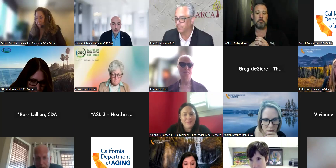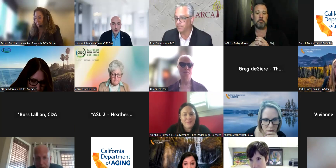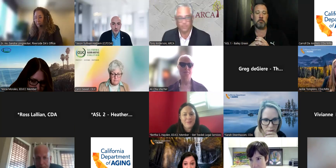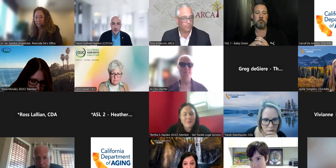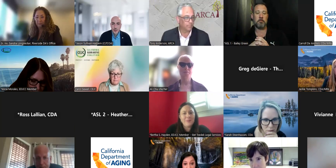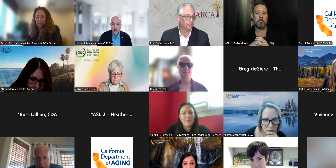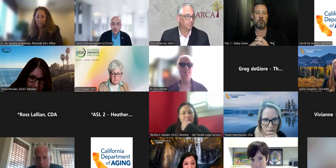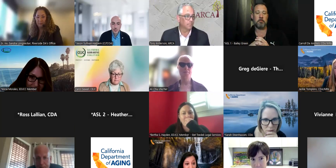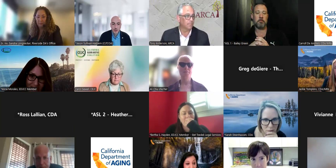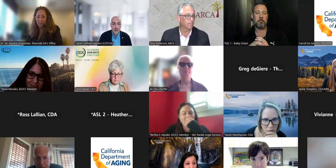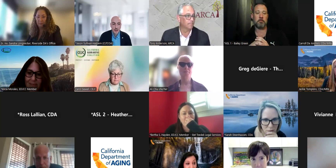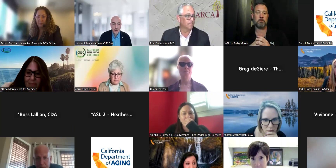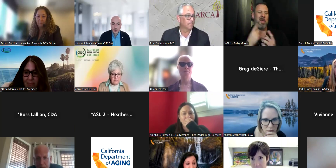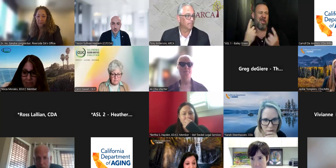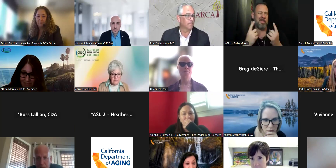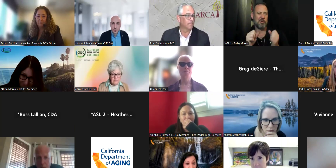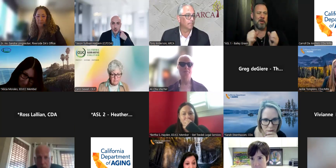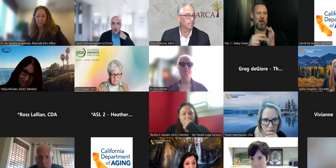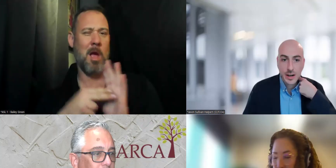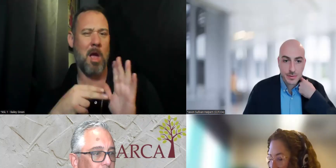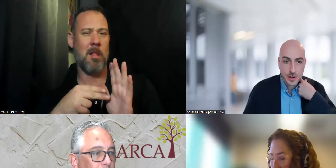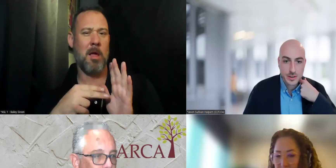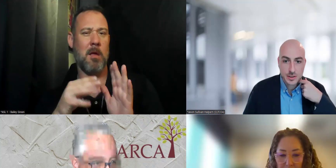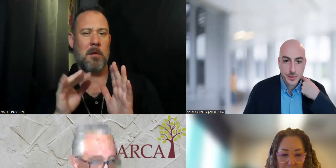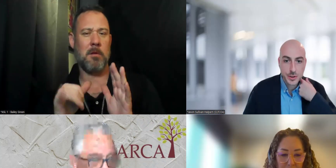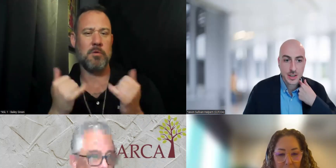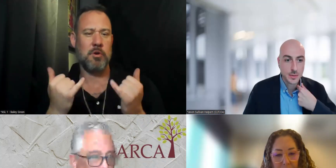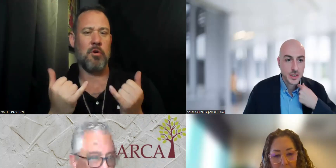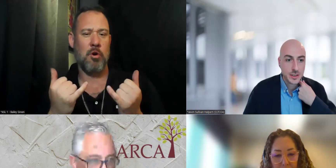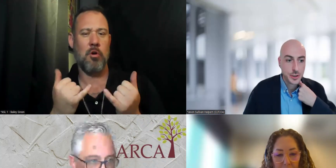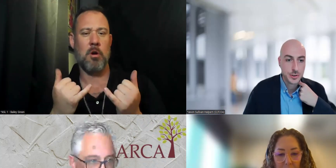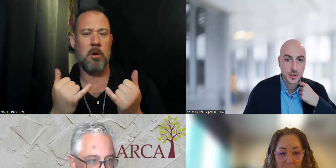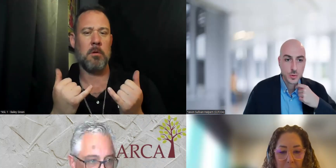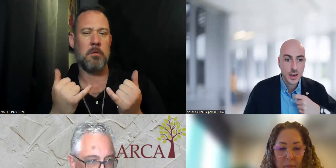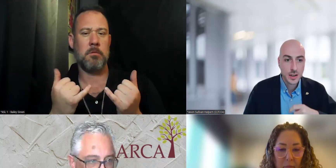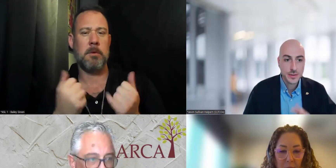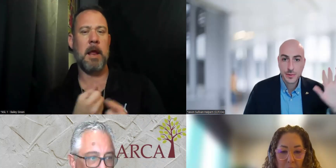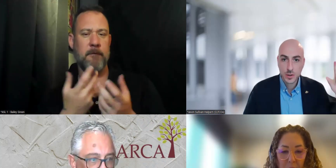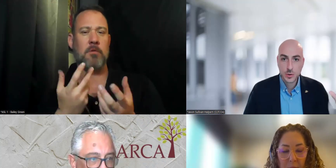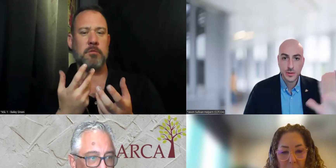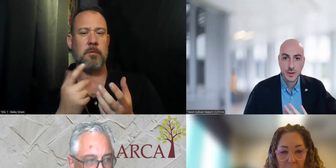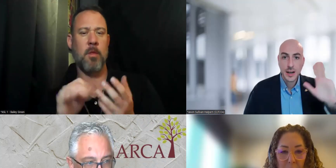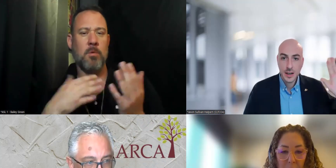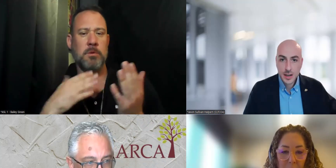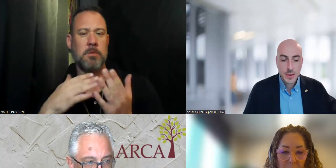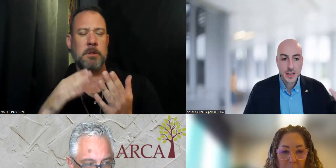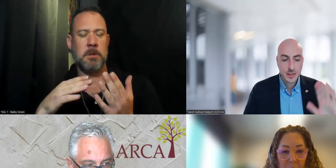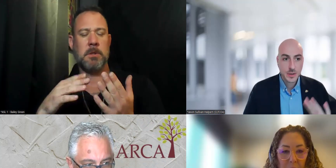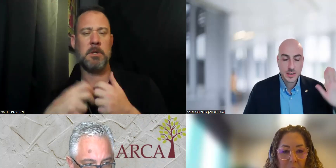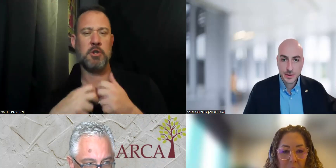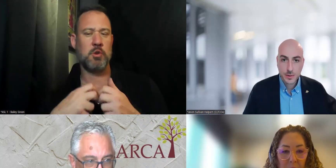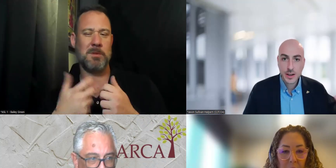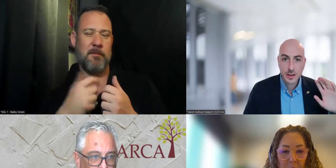I think we should be able to highlight those sort of current efforts to address some of these issues as well, even if we're sort of not